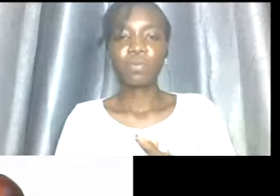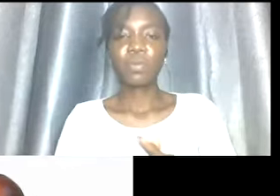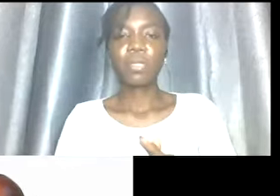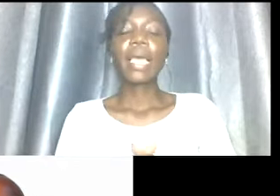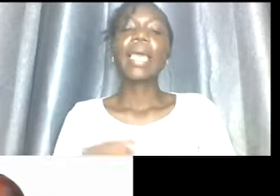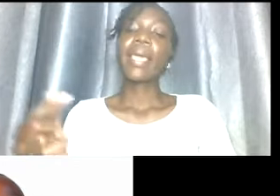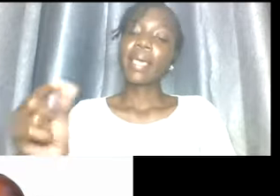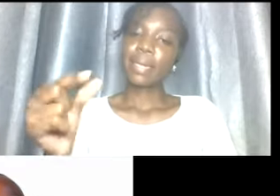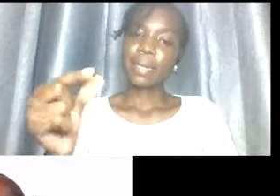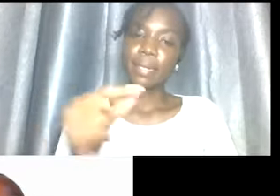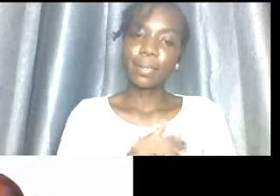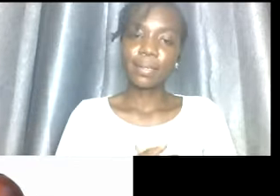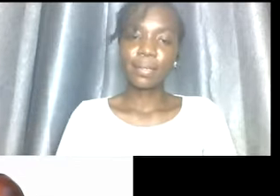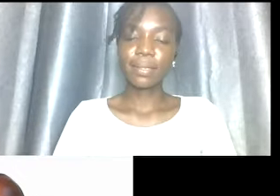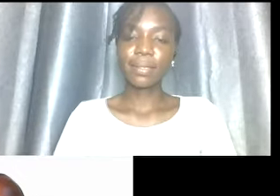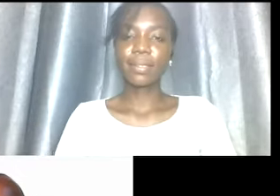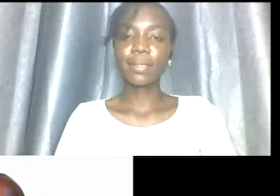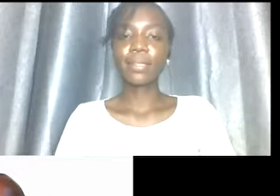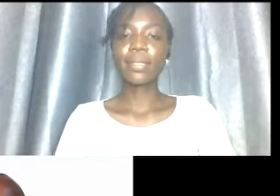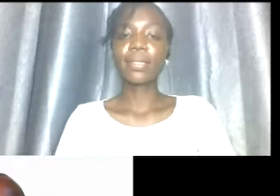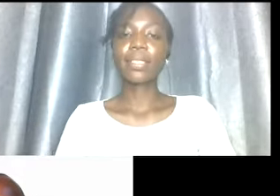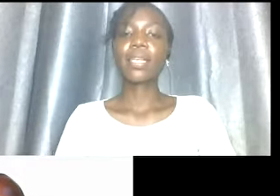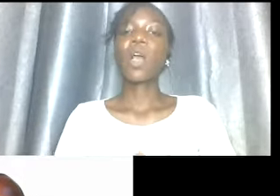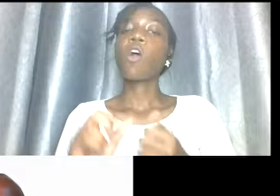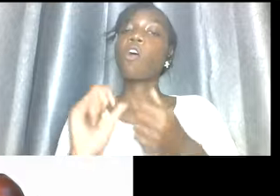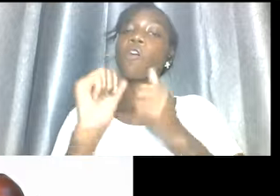Increase your competency,